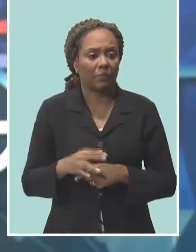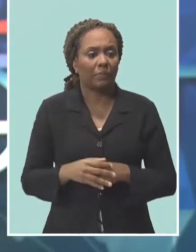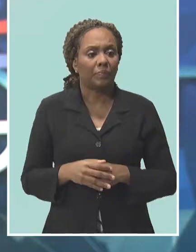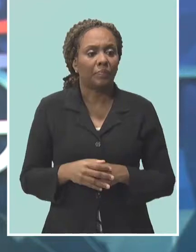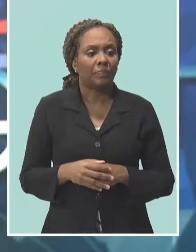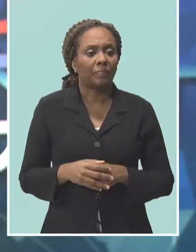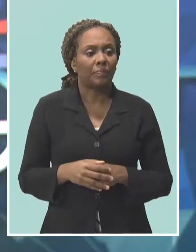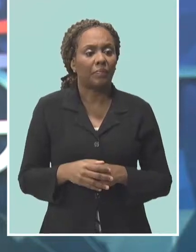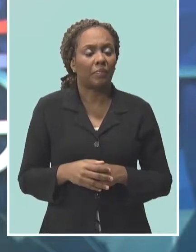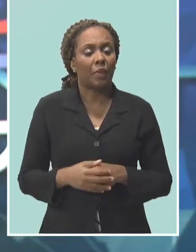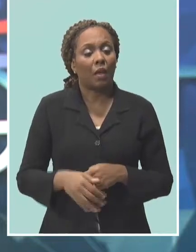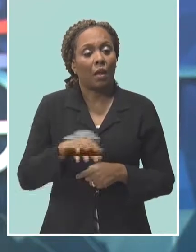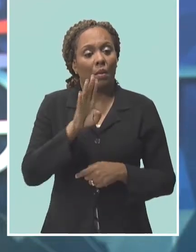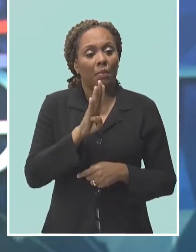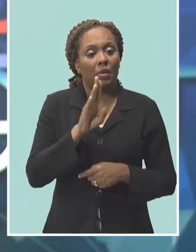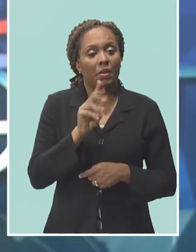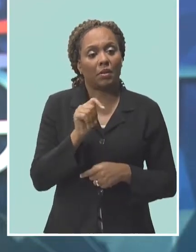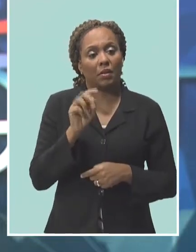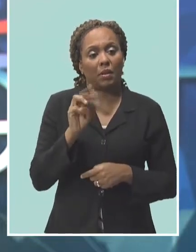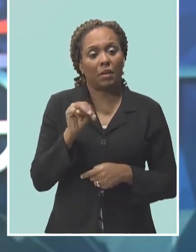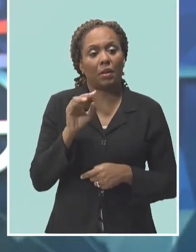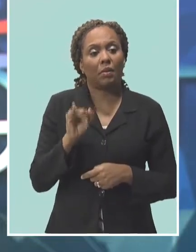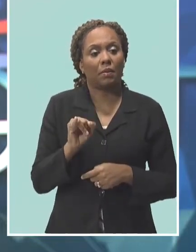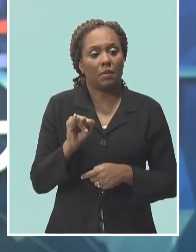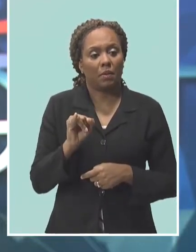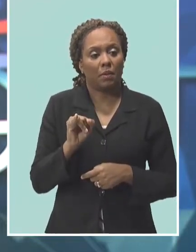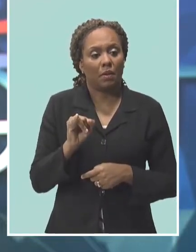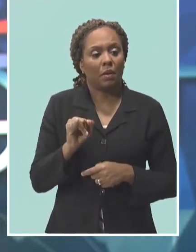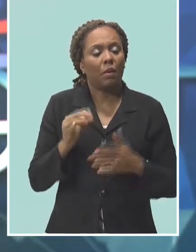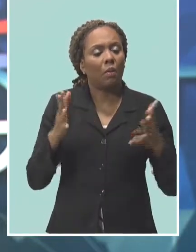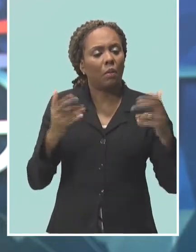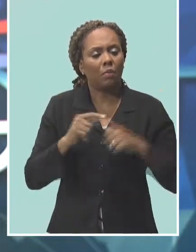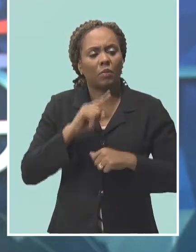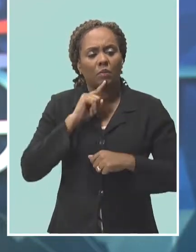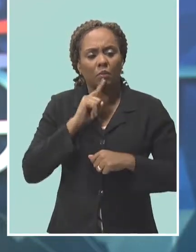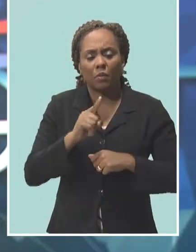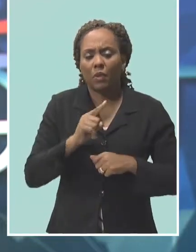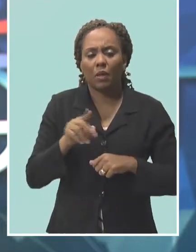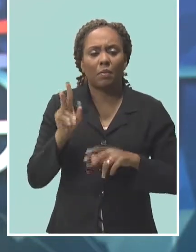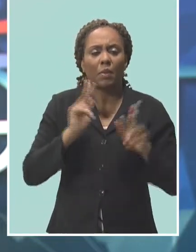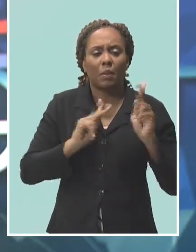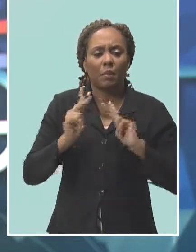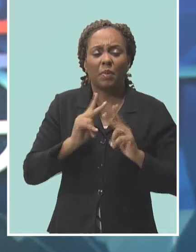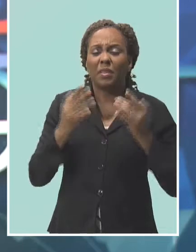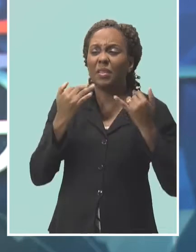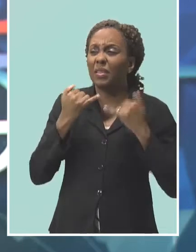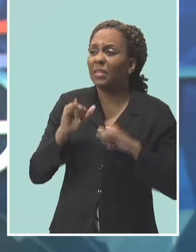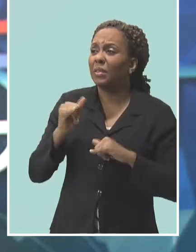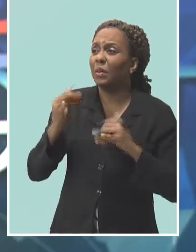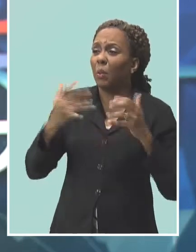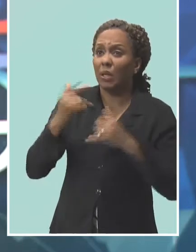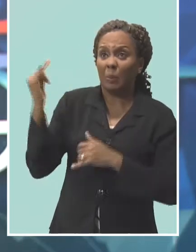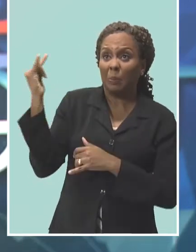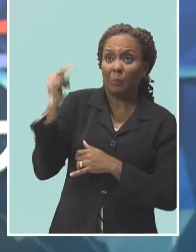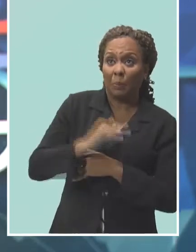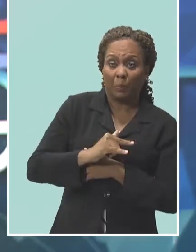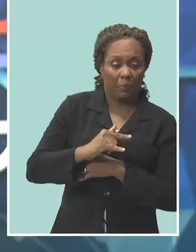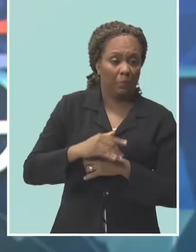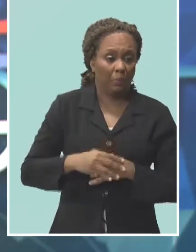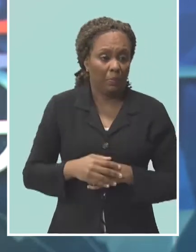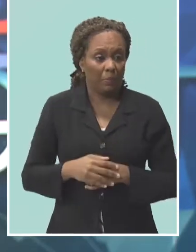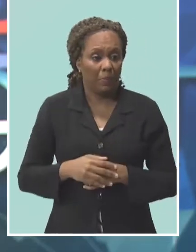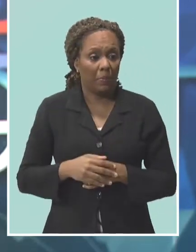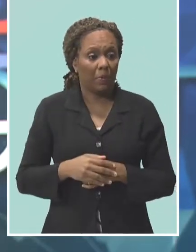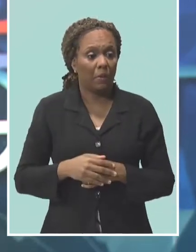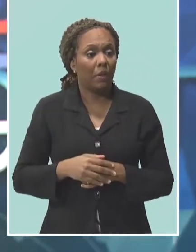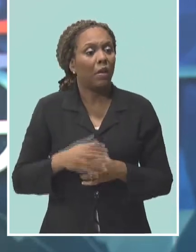Incorporated has been playing its part in ensuring Destination Barbados remains strong in the minds and hearts of the global travel community